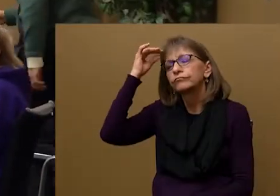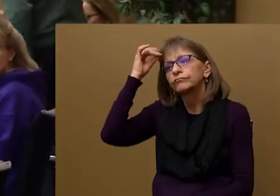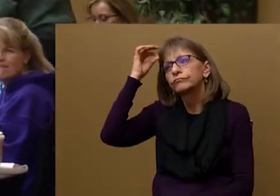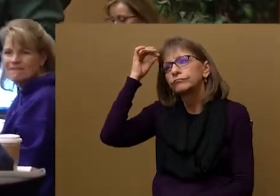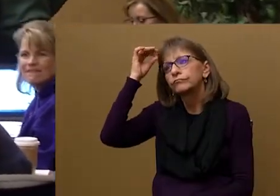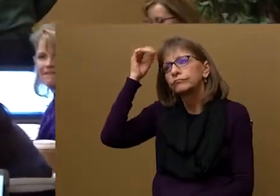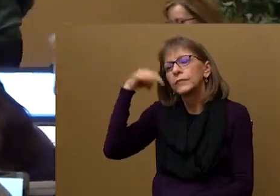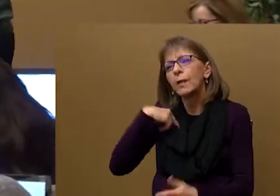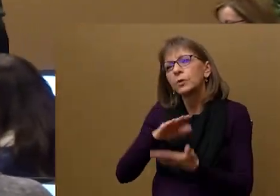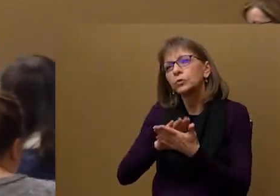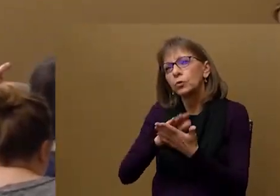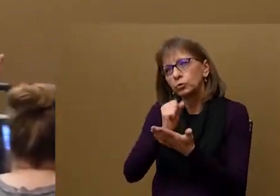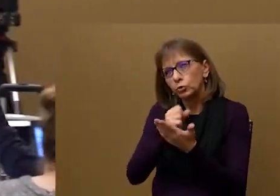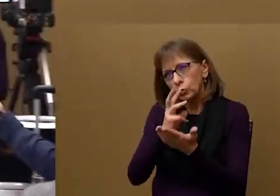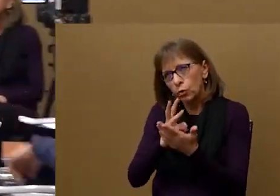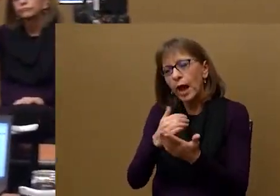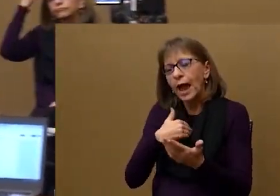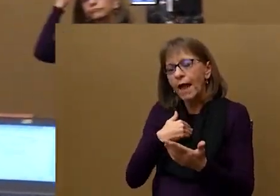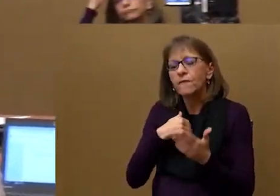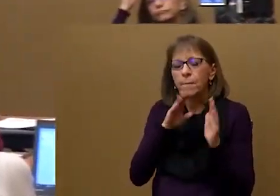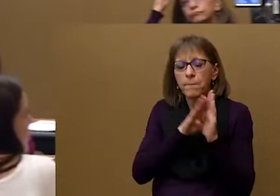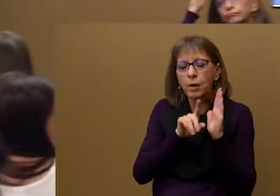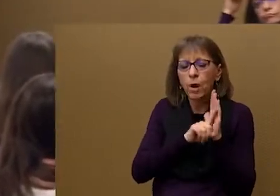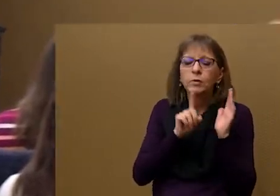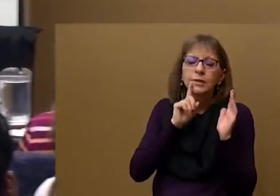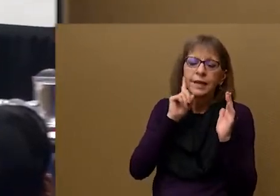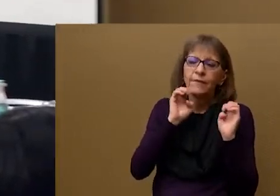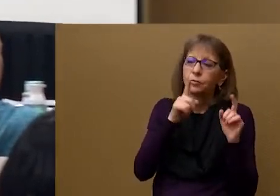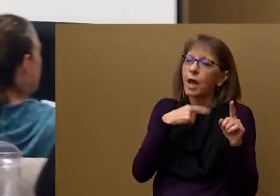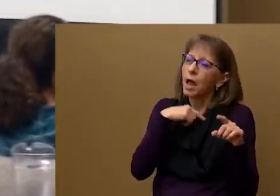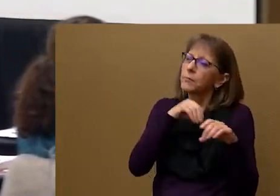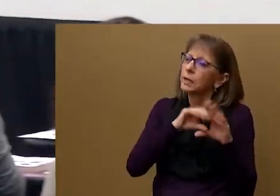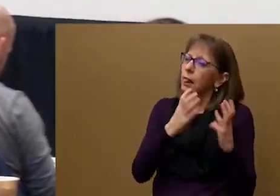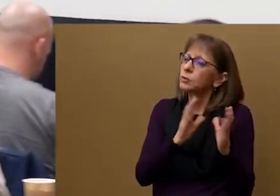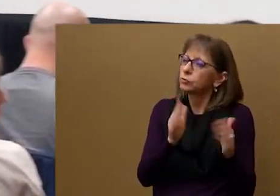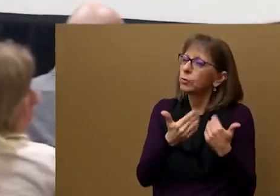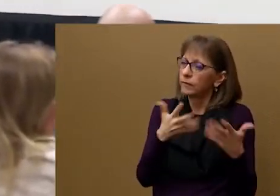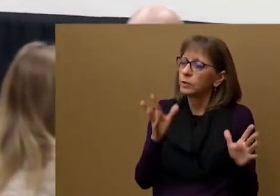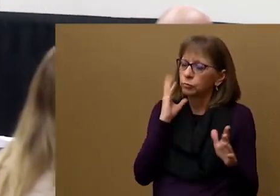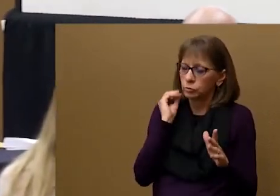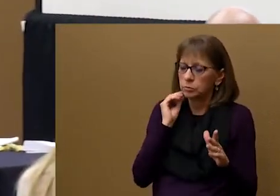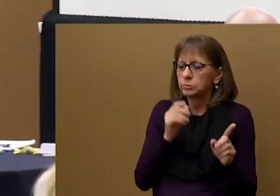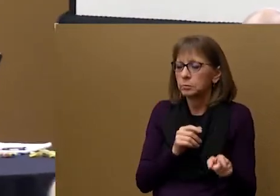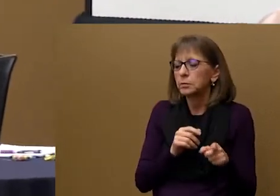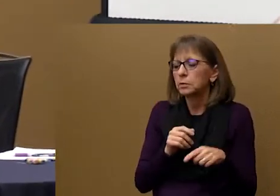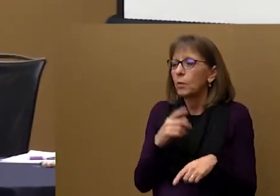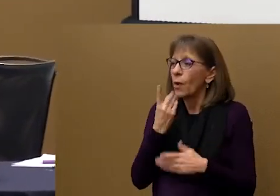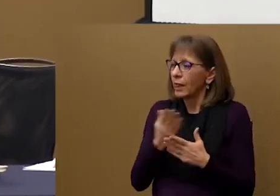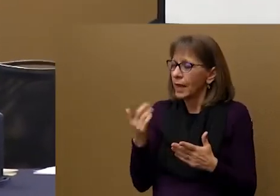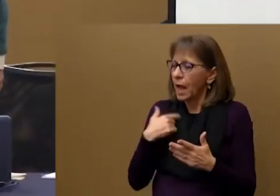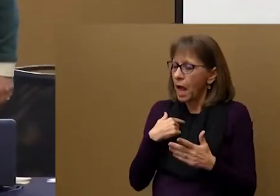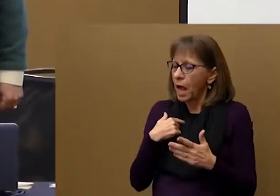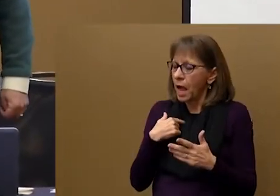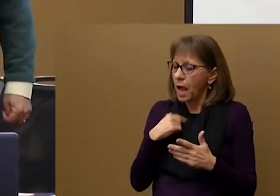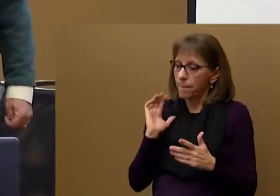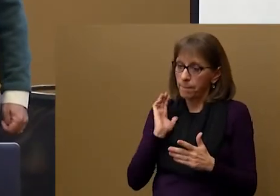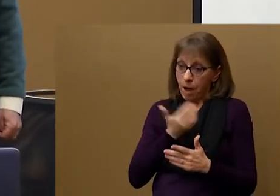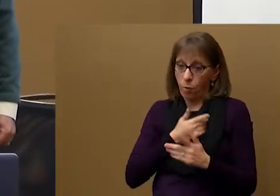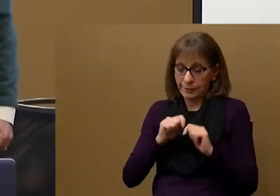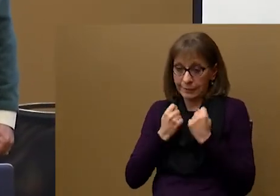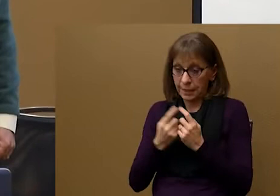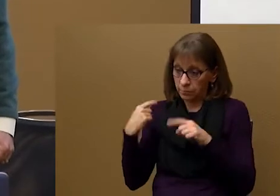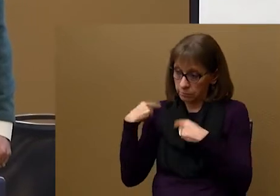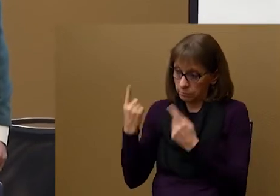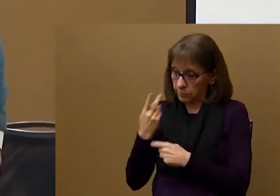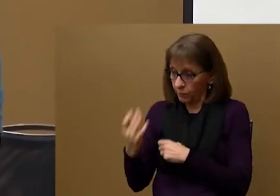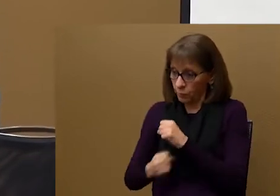So I was just reflecting, I'm a school social worker, but I also have a background in deaf education. So I've been in the classroom as well. And one of the things that's kind